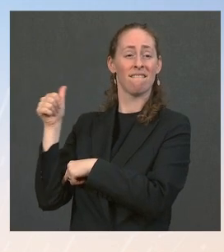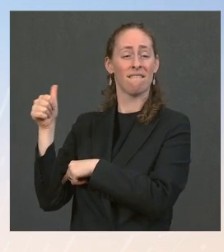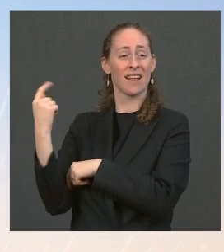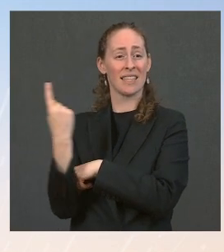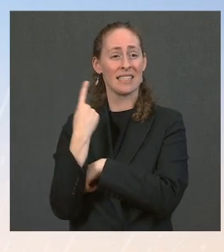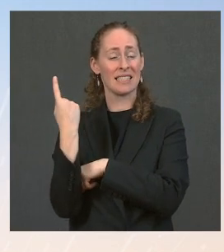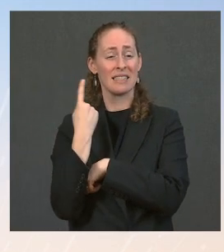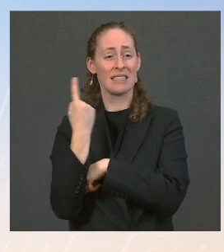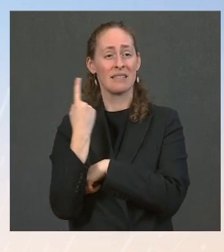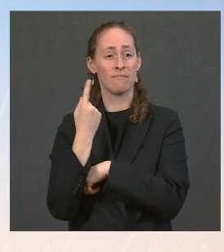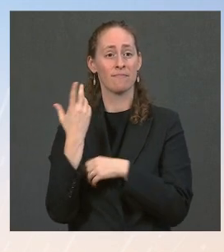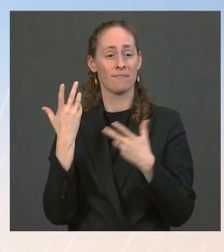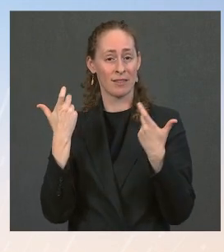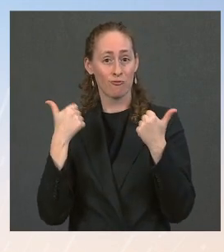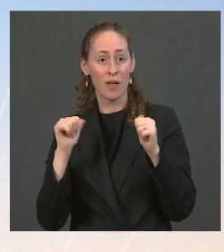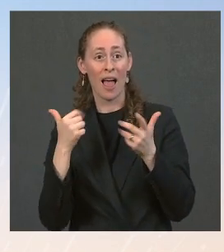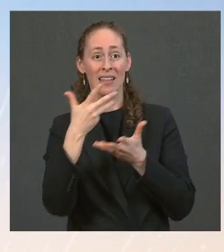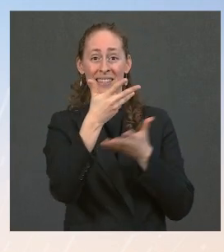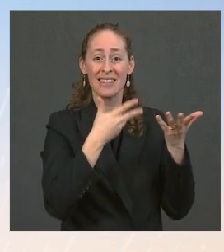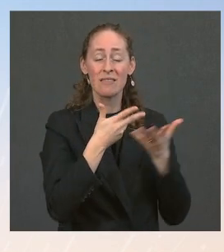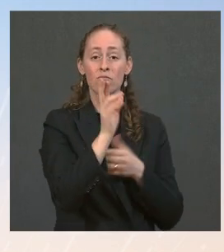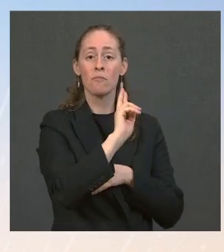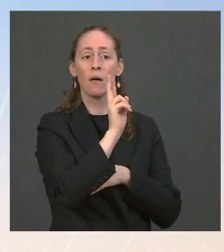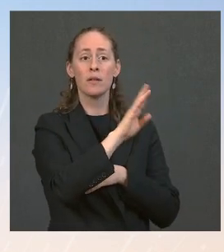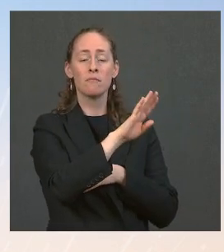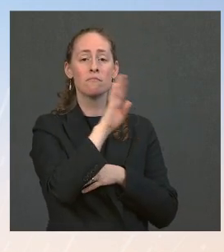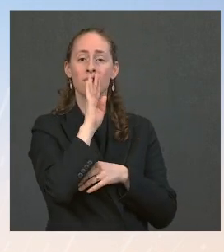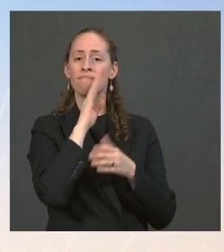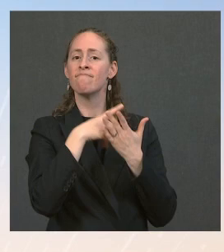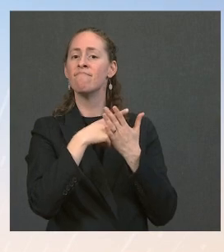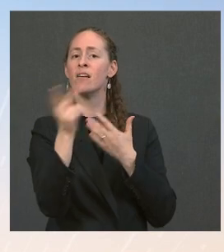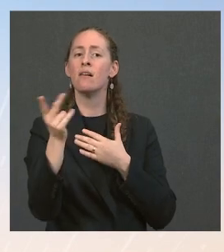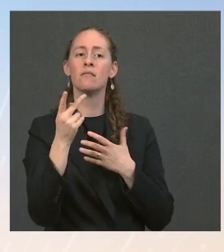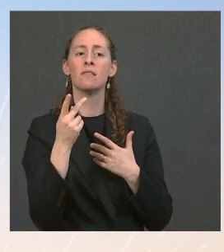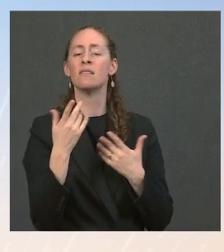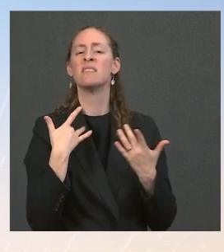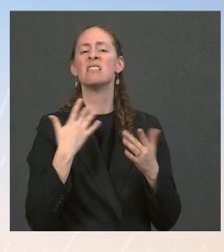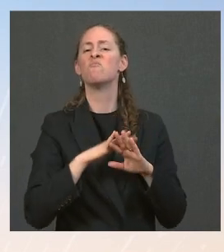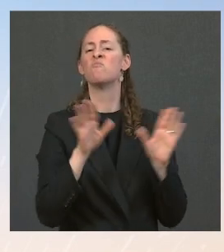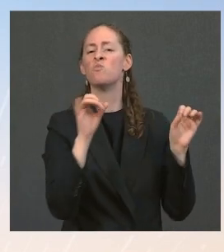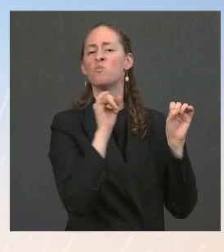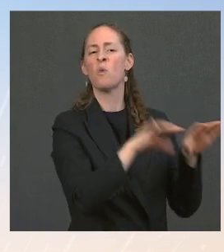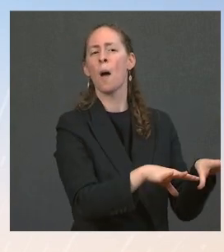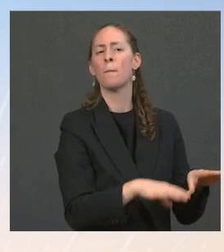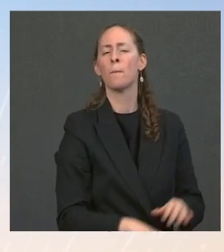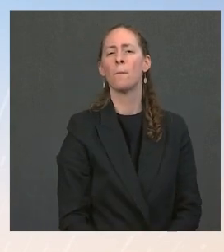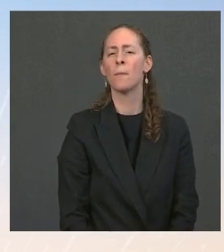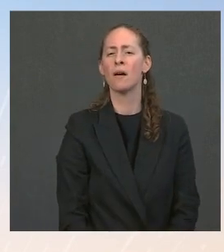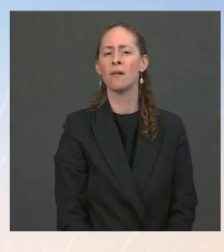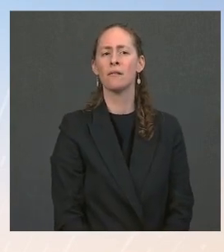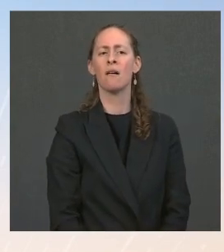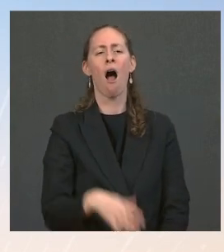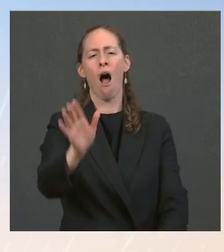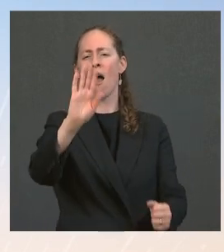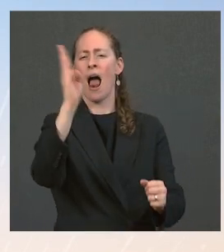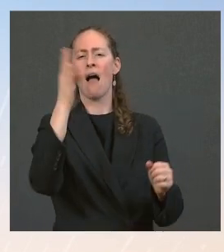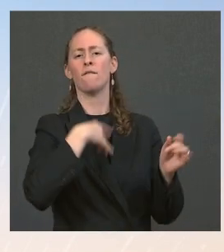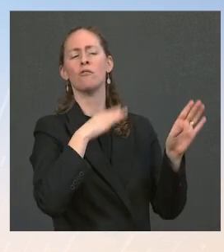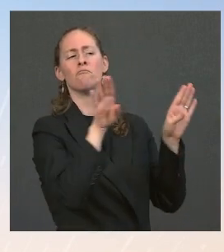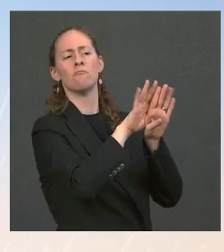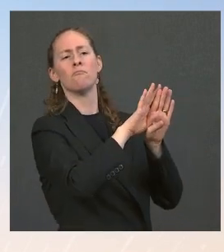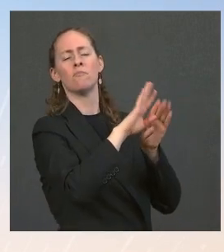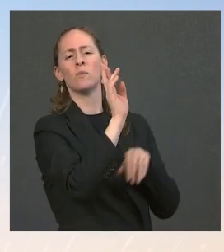this issue, or is this officially a place where Democrats just think they have to go it alone? Well, we're never going to close the door to bipartisanship. Obviously, they just made this